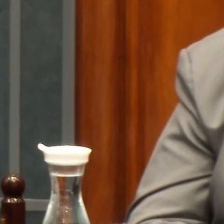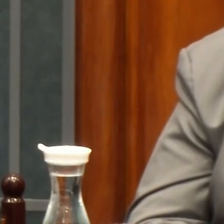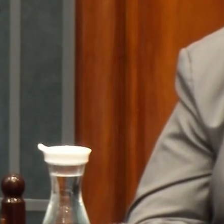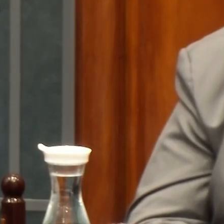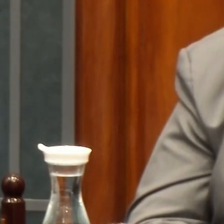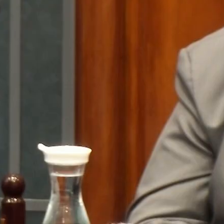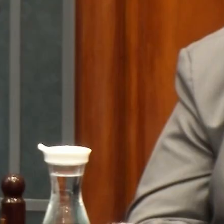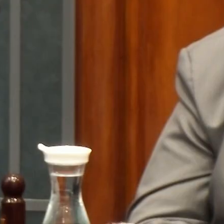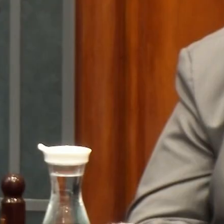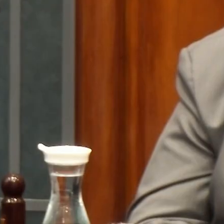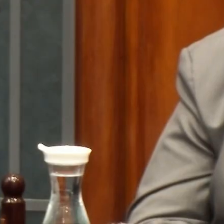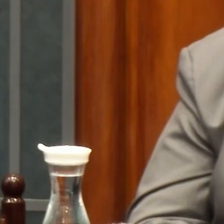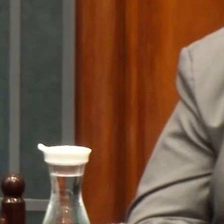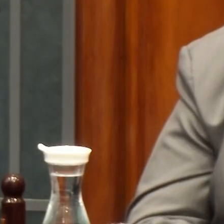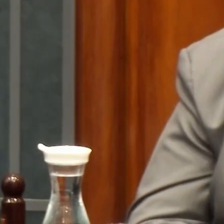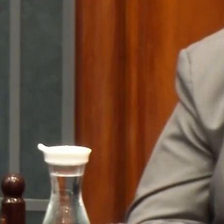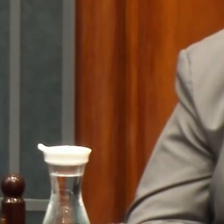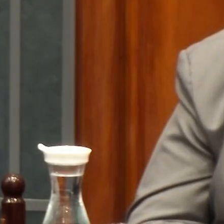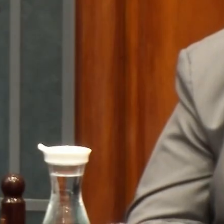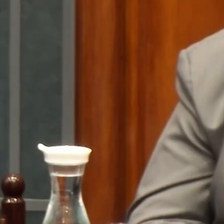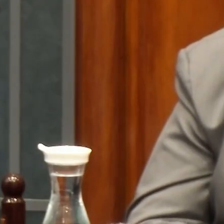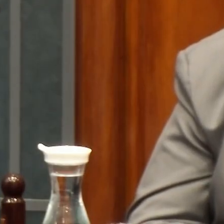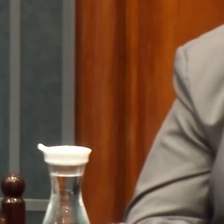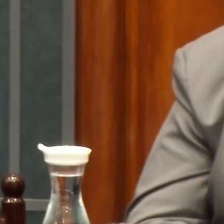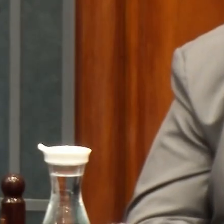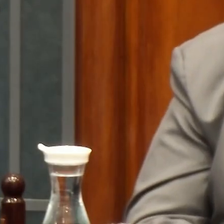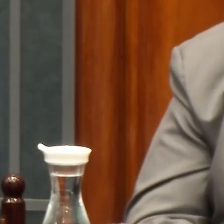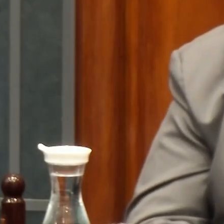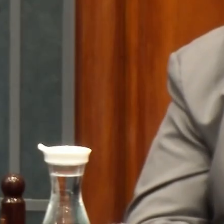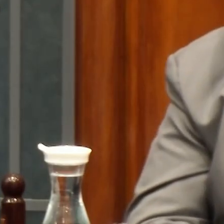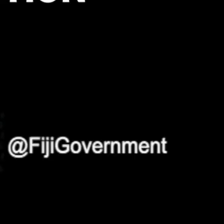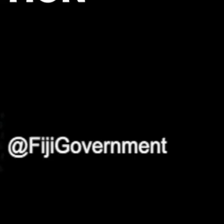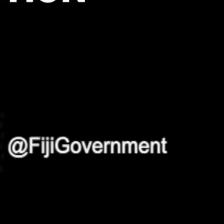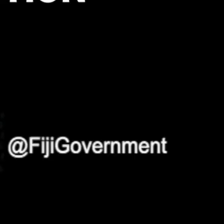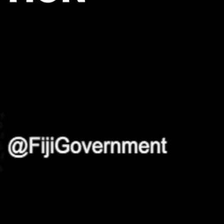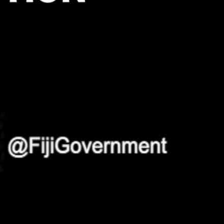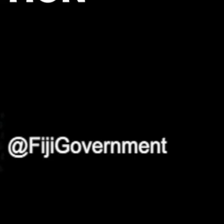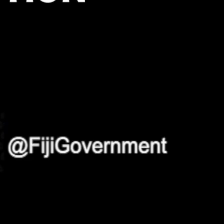and building a resilient and prosperous rural economy. Thank you, sir.